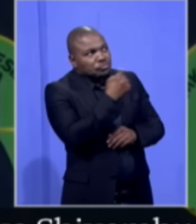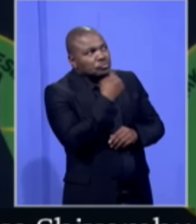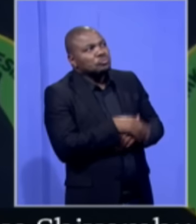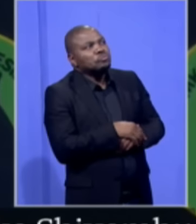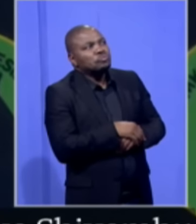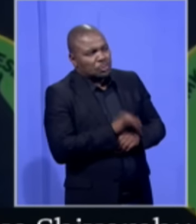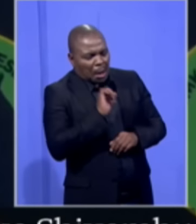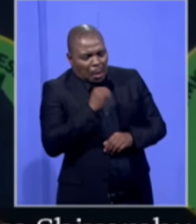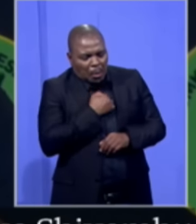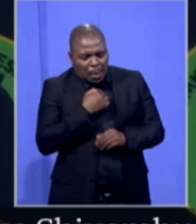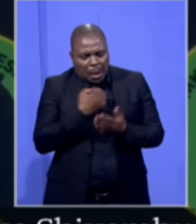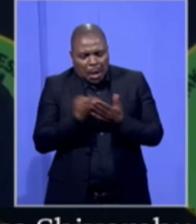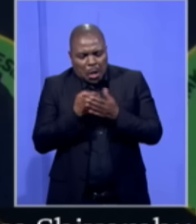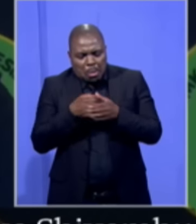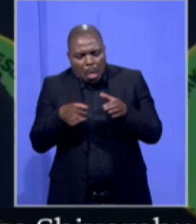tiny.